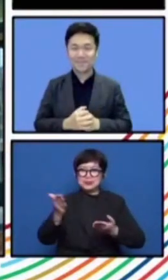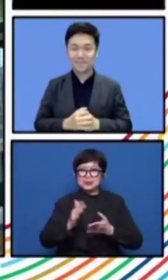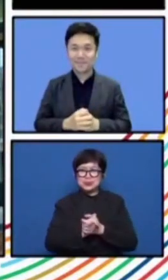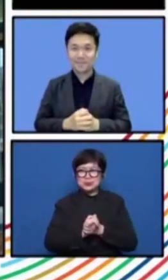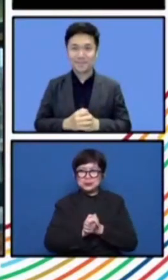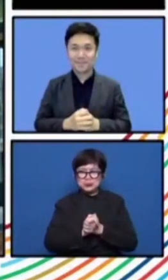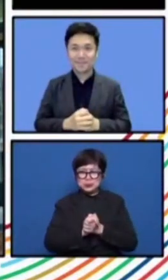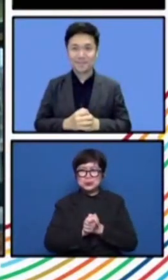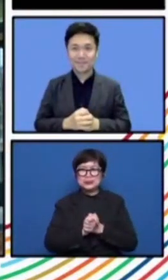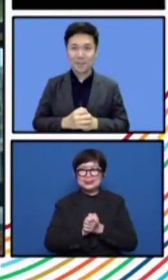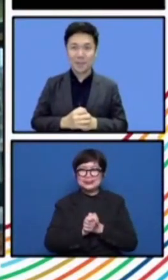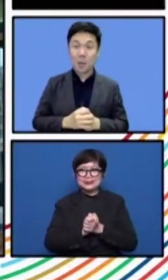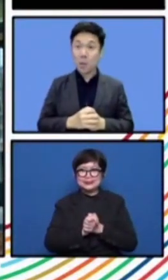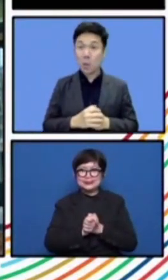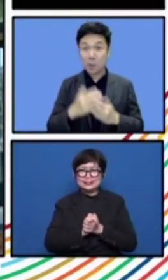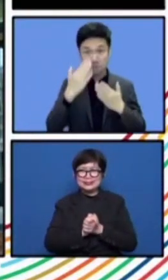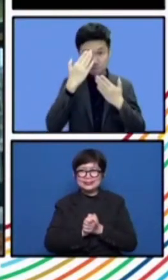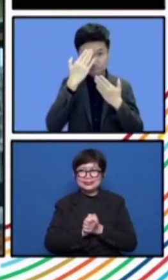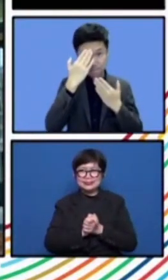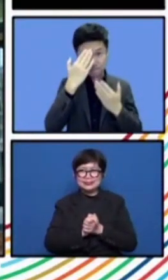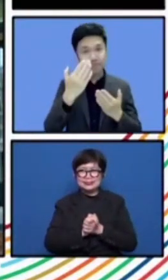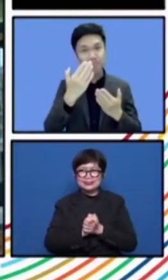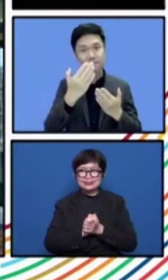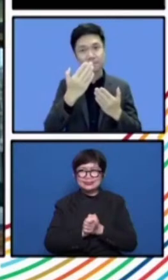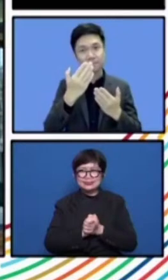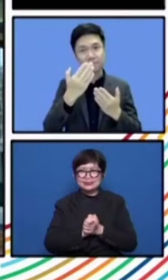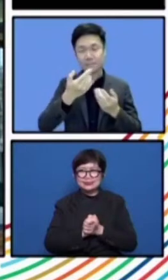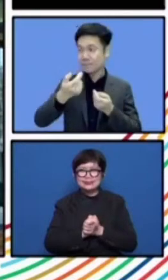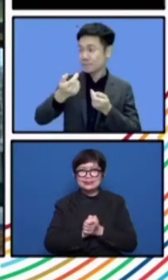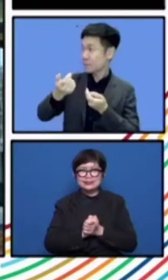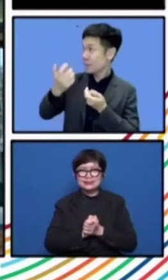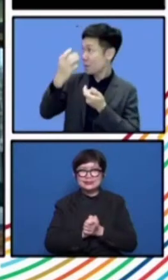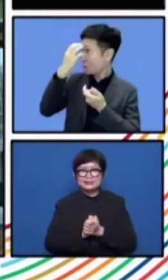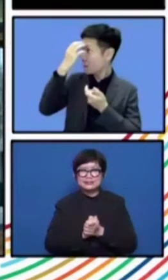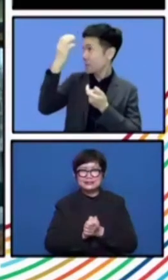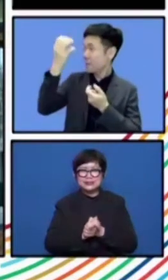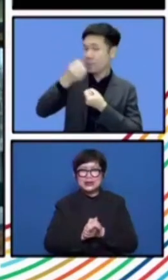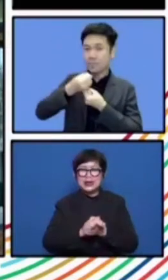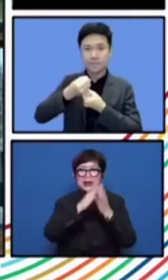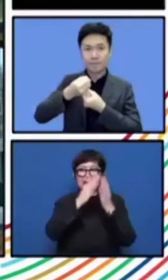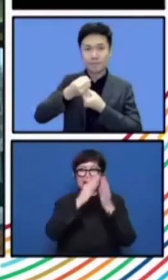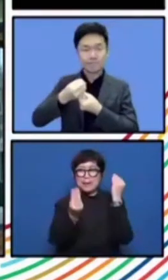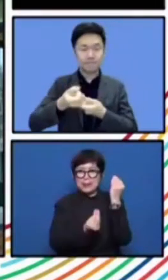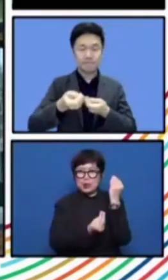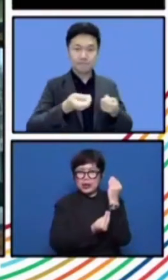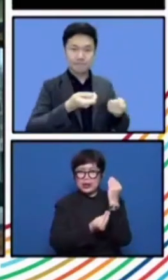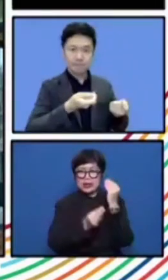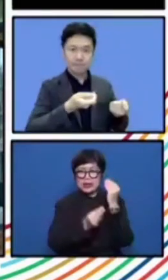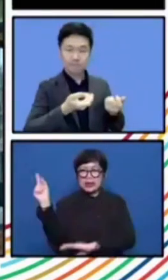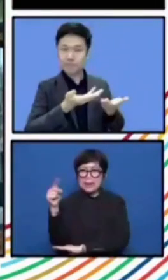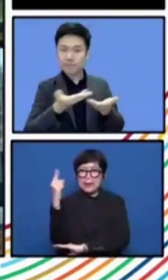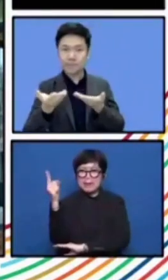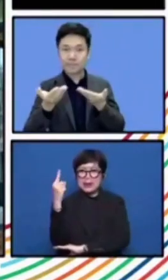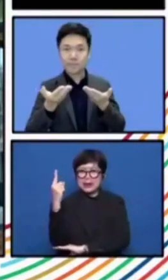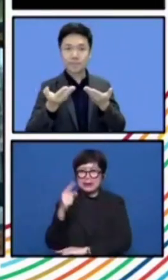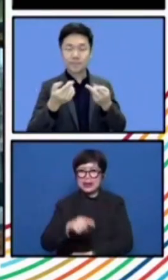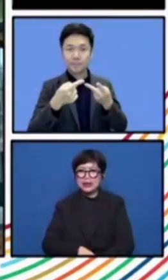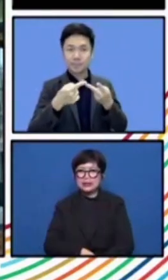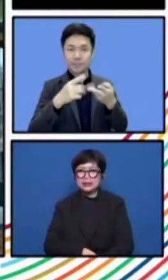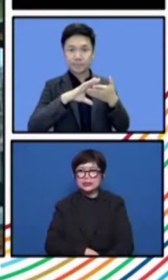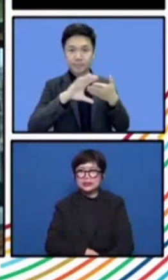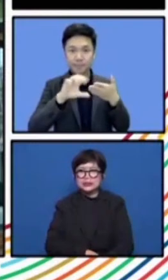our respectable uh government representative and this cap our staff